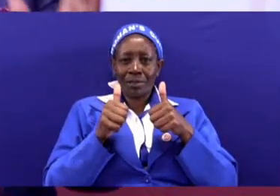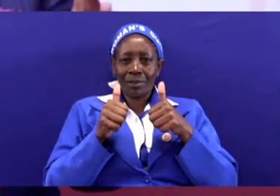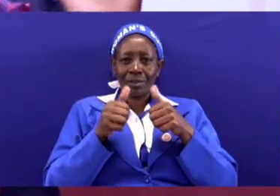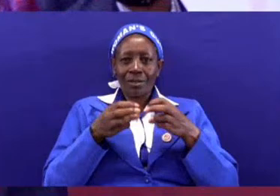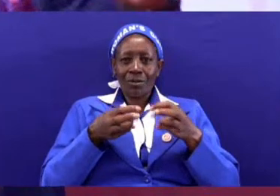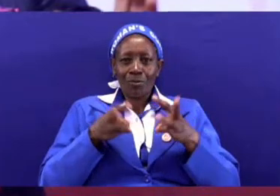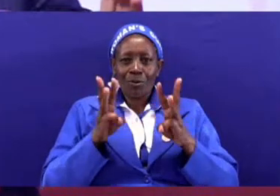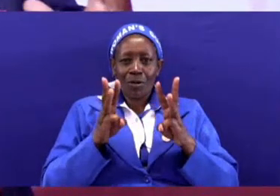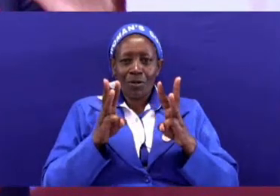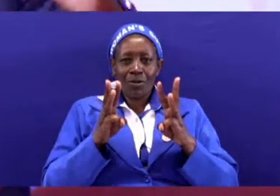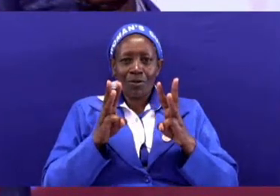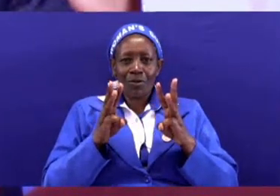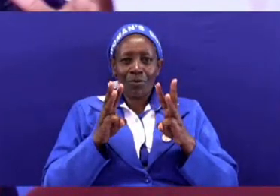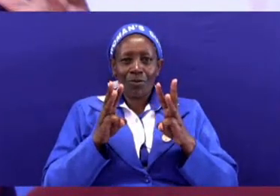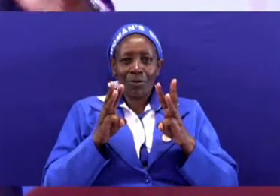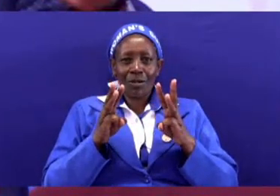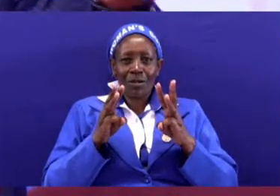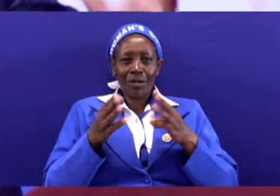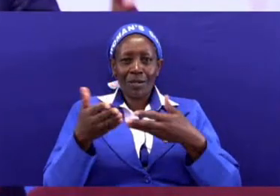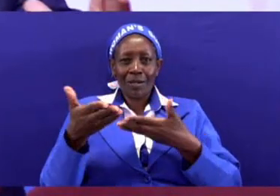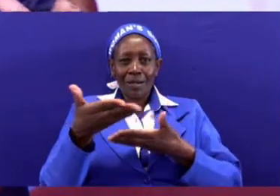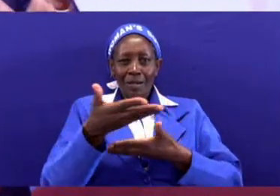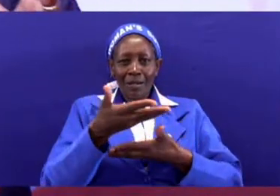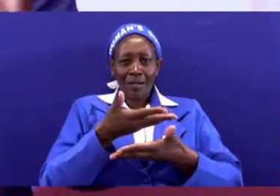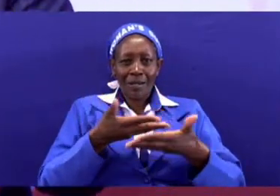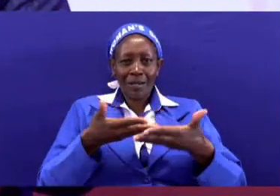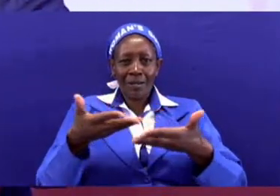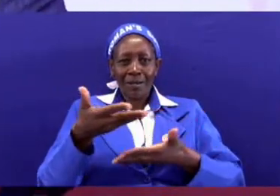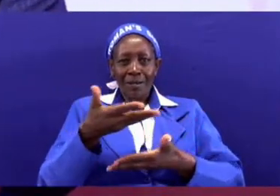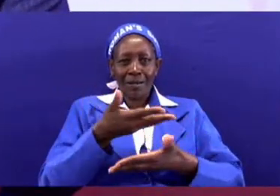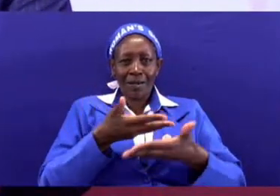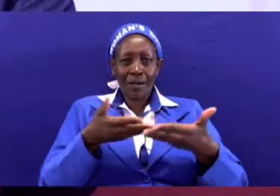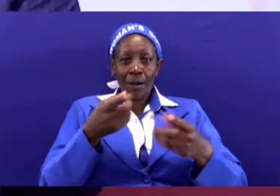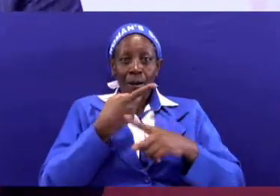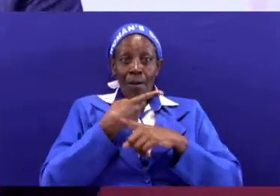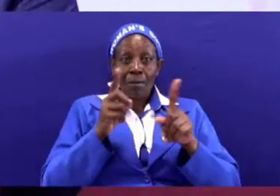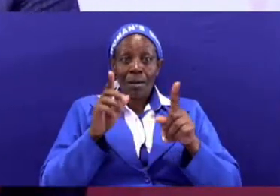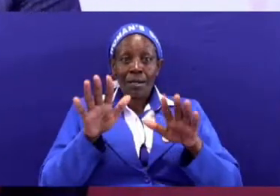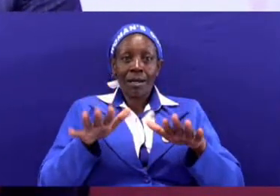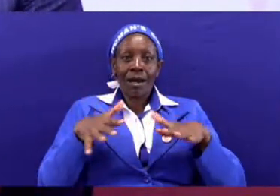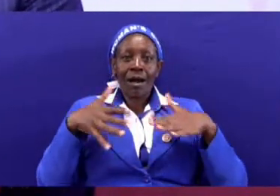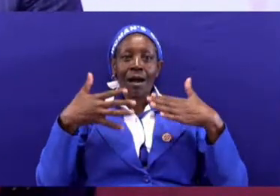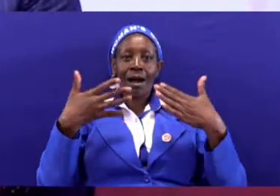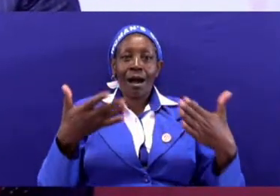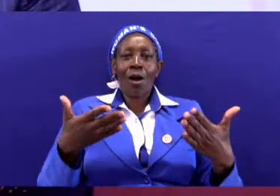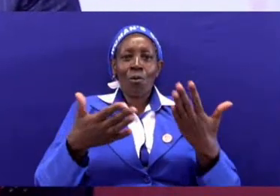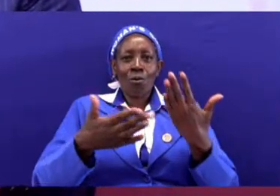the biblical and theological perspective would be clear, but how do we do pastoral ministry to